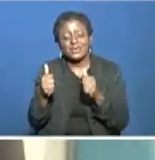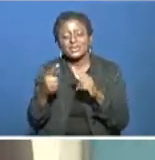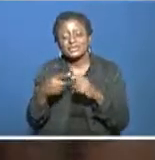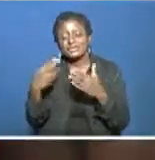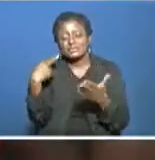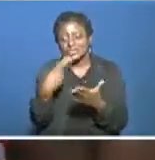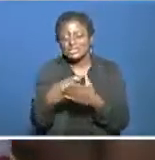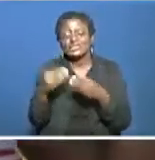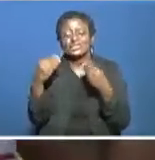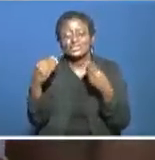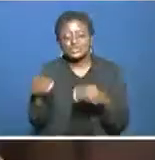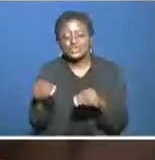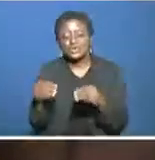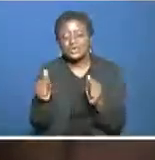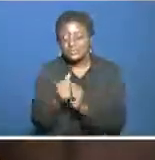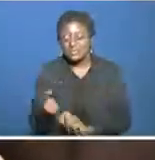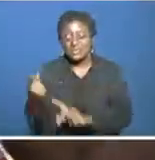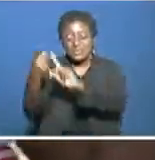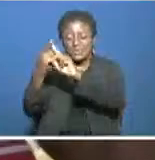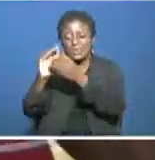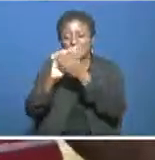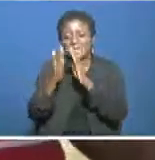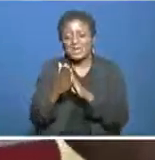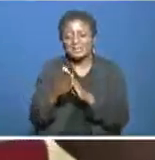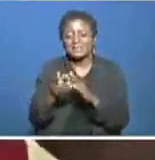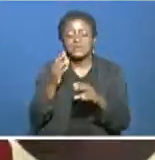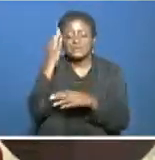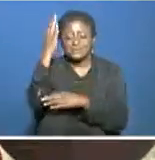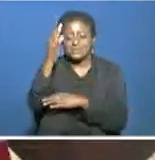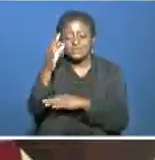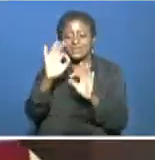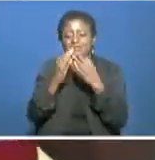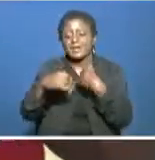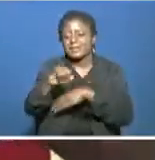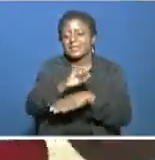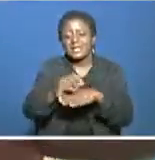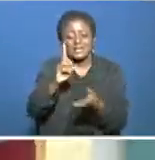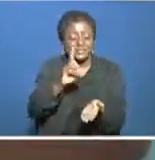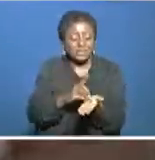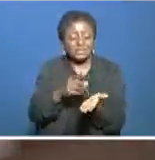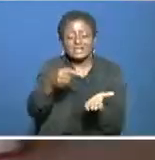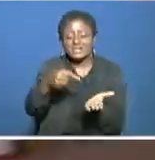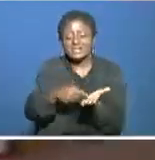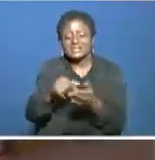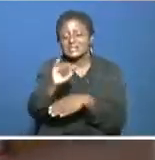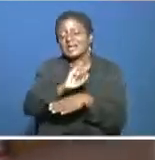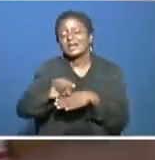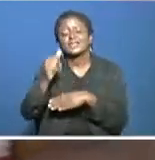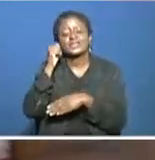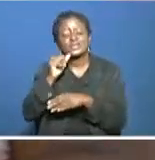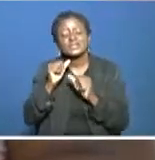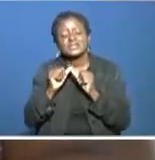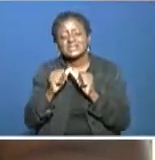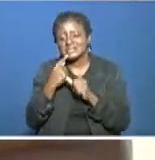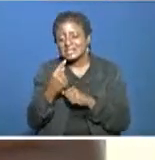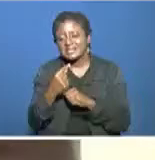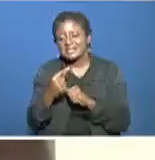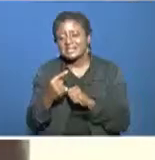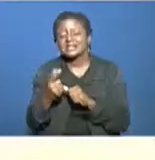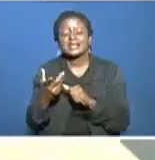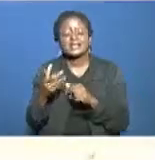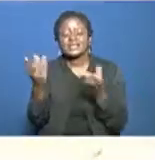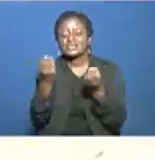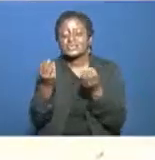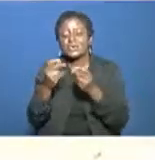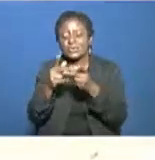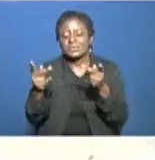store. With the goal of becoming a future family island doctor, this island girl maintains there is no place like